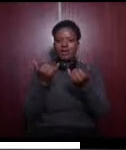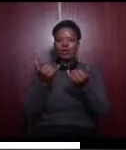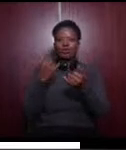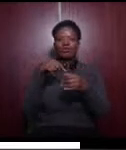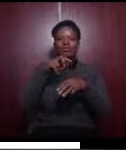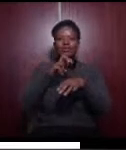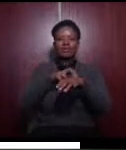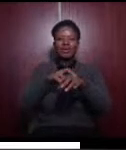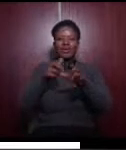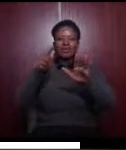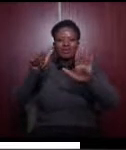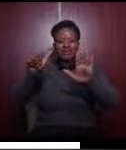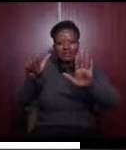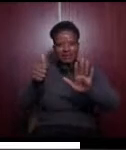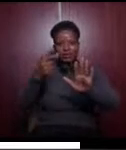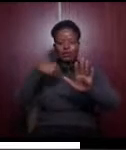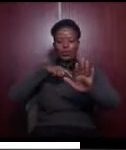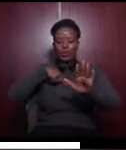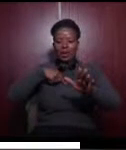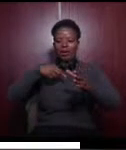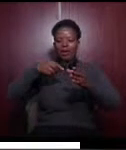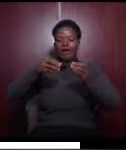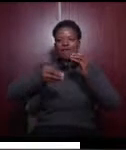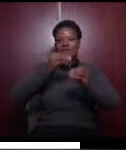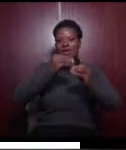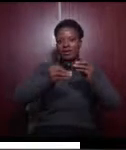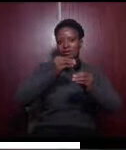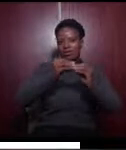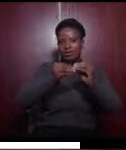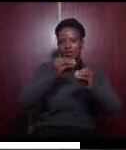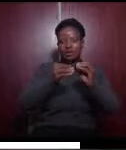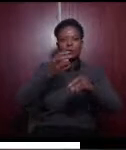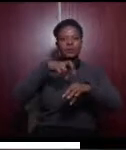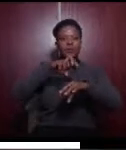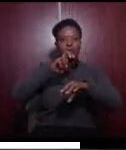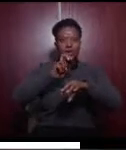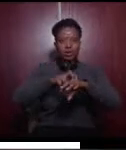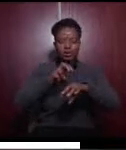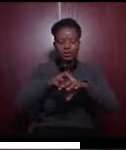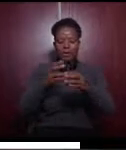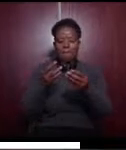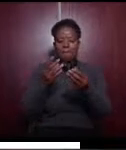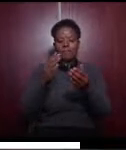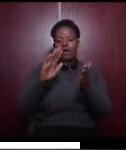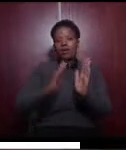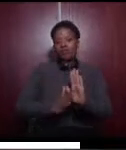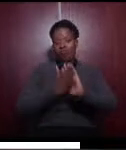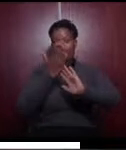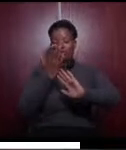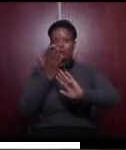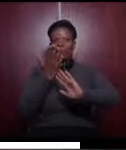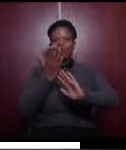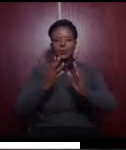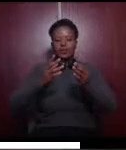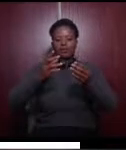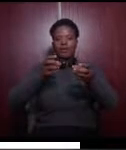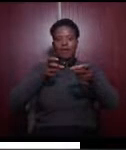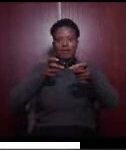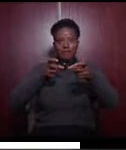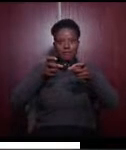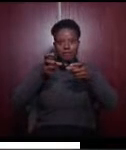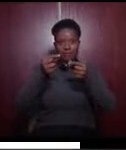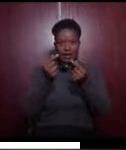we are amending also the objective of the new fund now, which will be the Disaster Relief Fund, the Disaster Relief and National Social Development